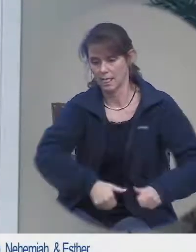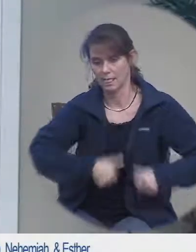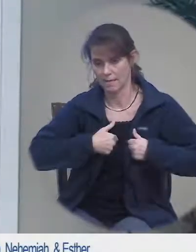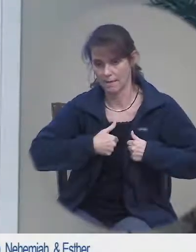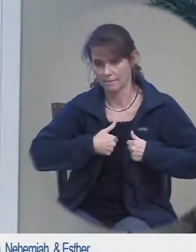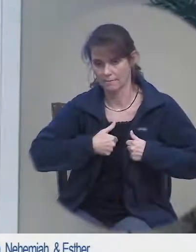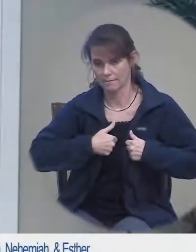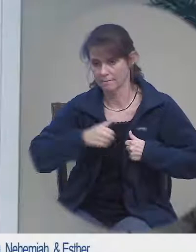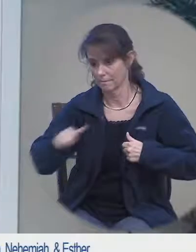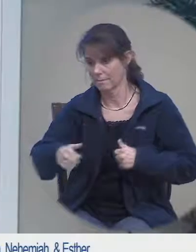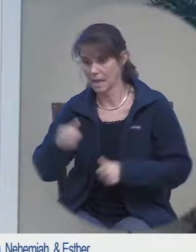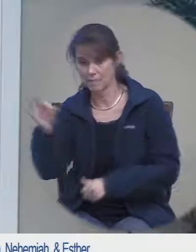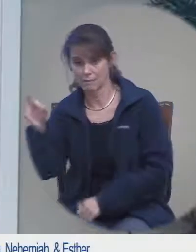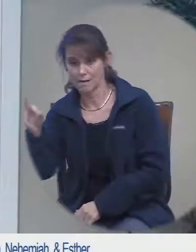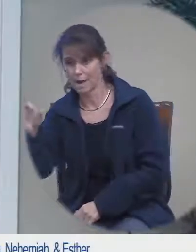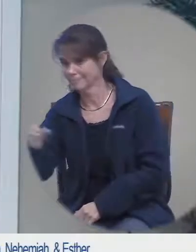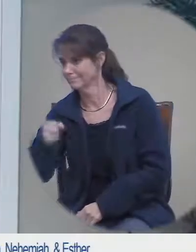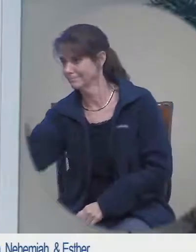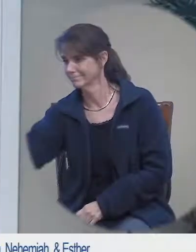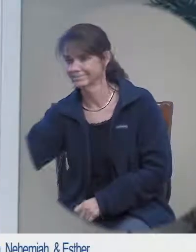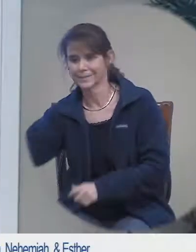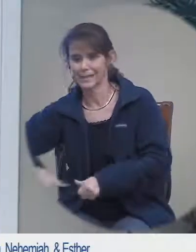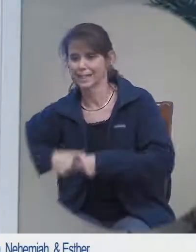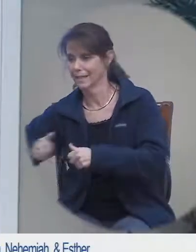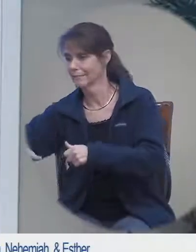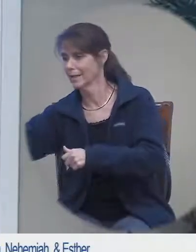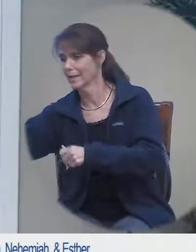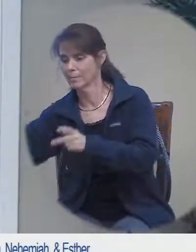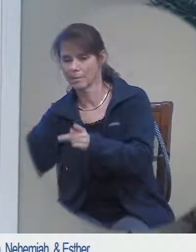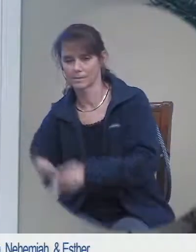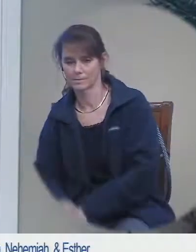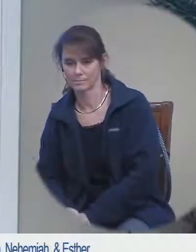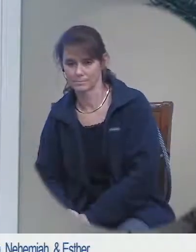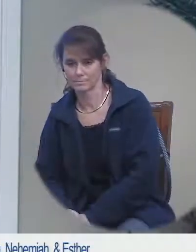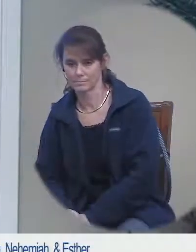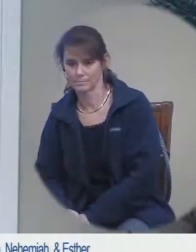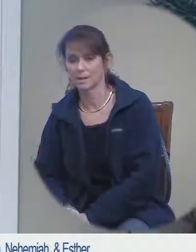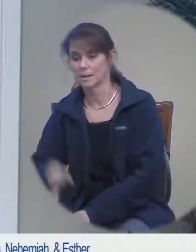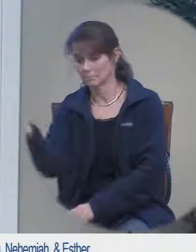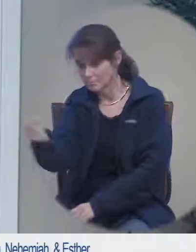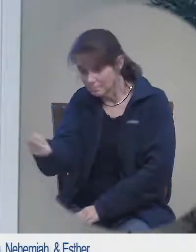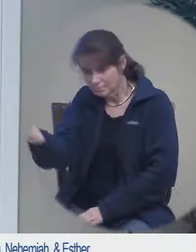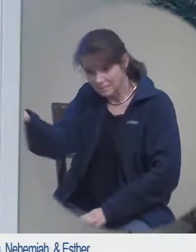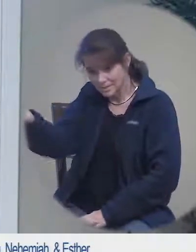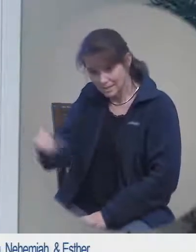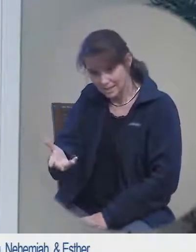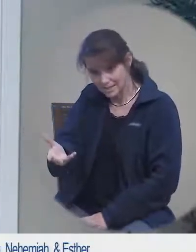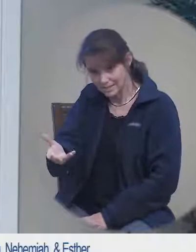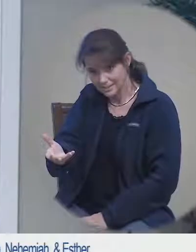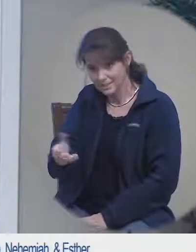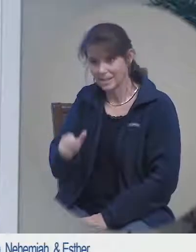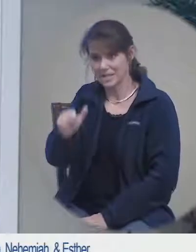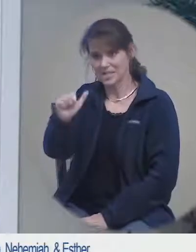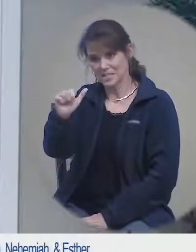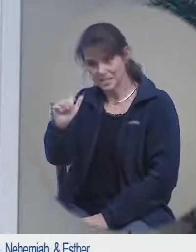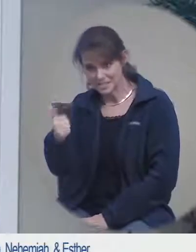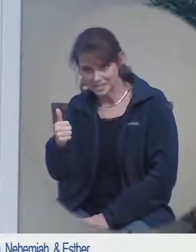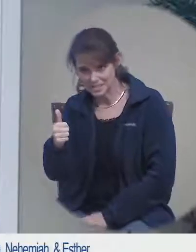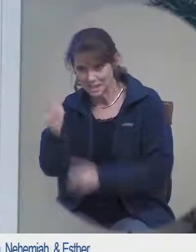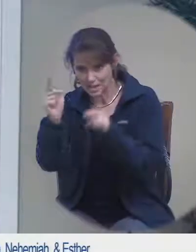is chosen to then go and occupy their place in Jerusalem. And I want us to notice verse 2 of chapter